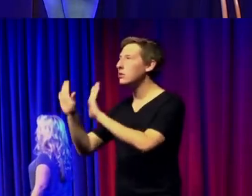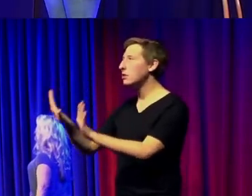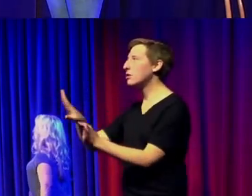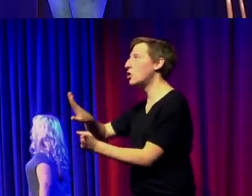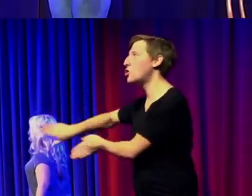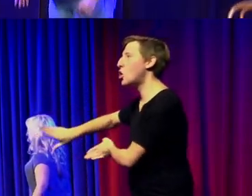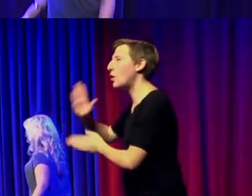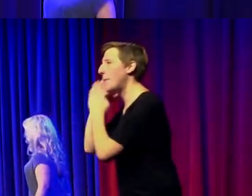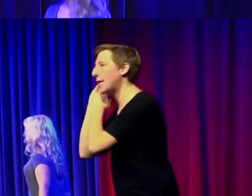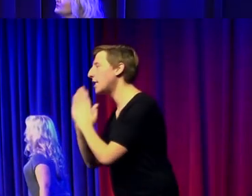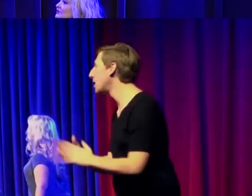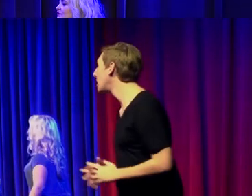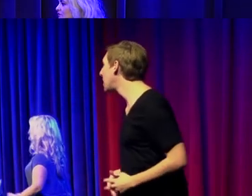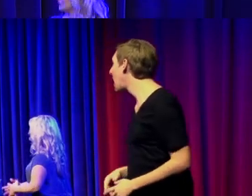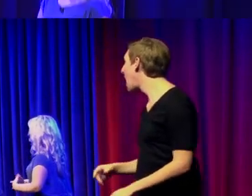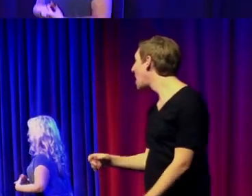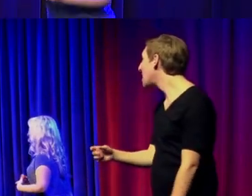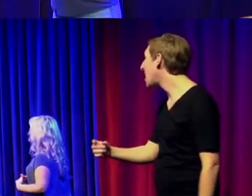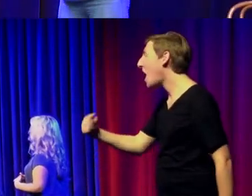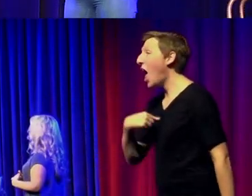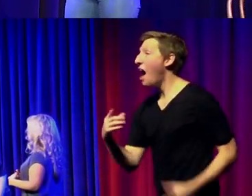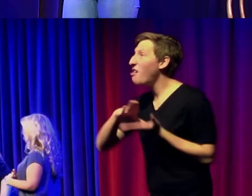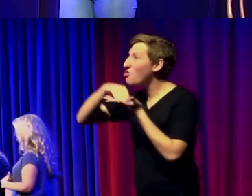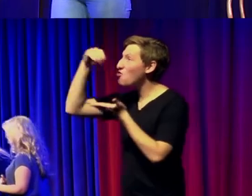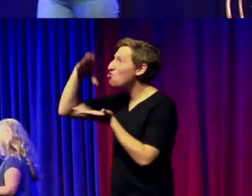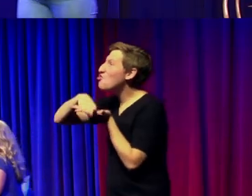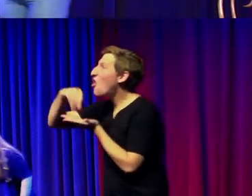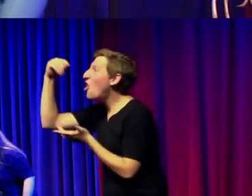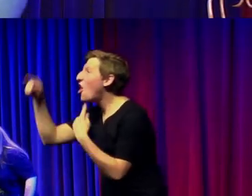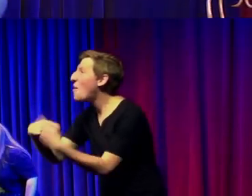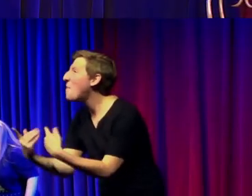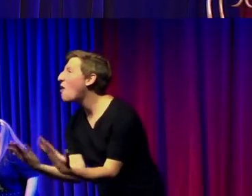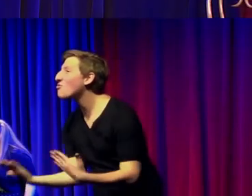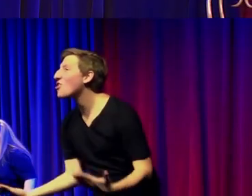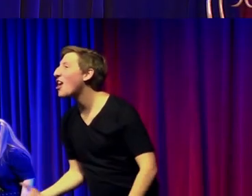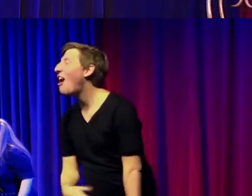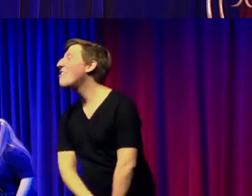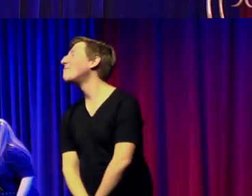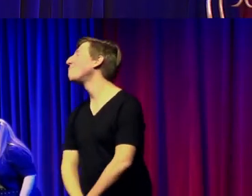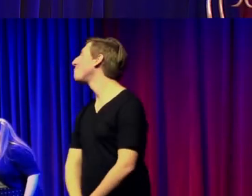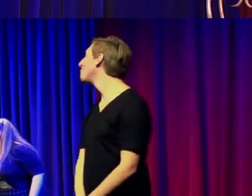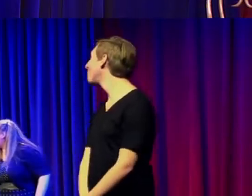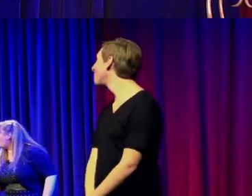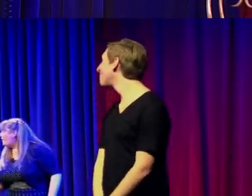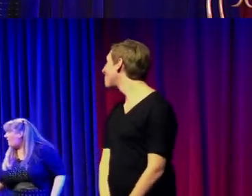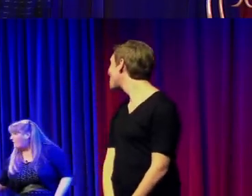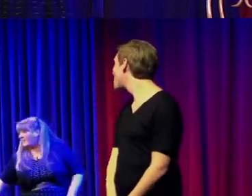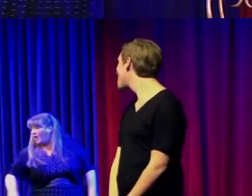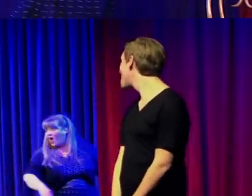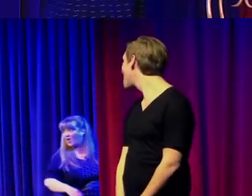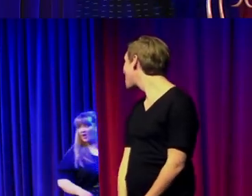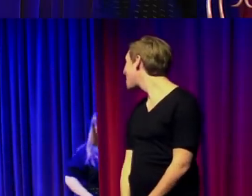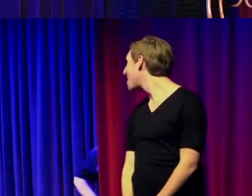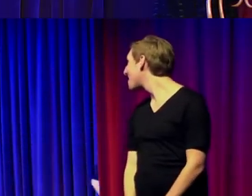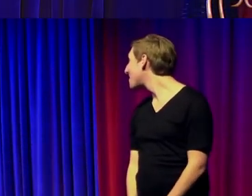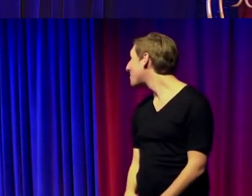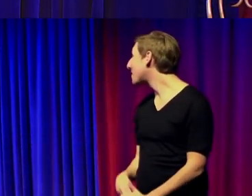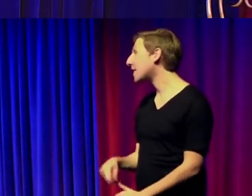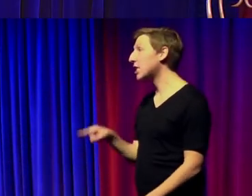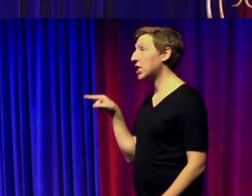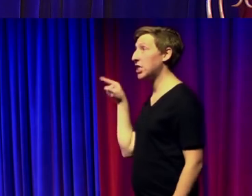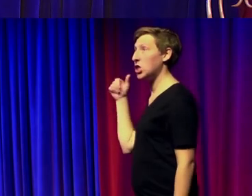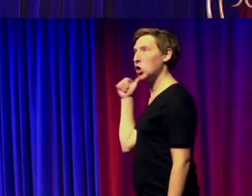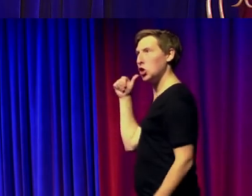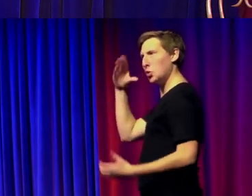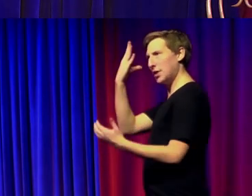don't. I learned like, about stuff. I learned about it. Thank you. I know. That was $150. She was asleep when you